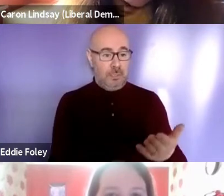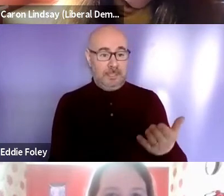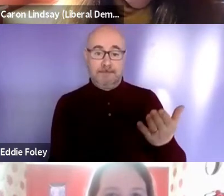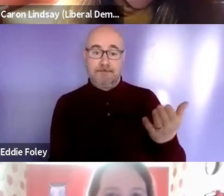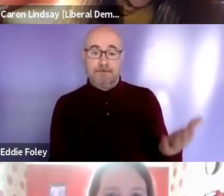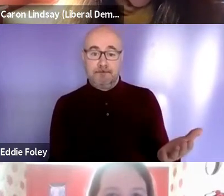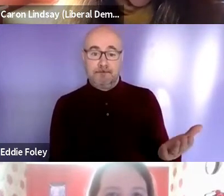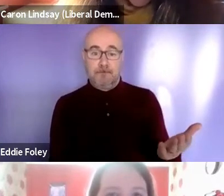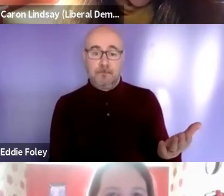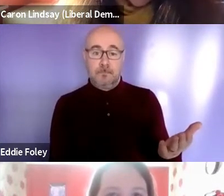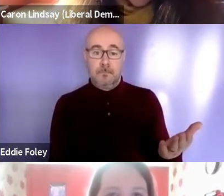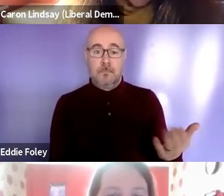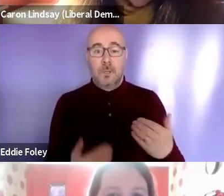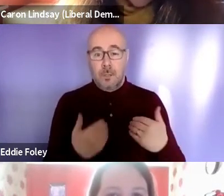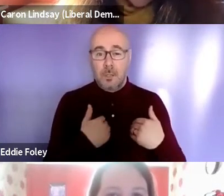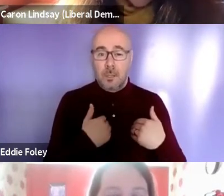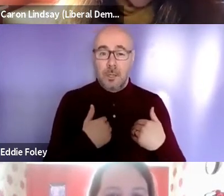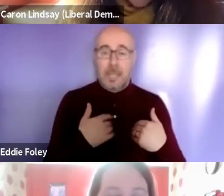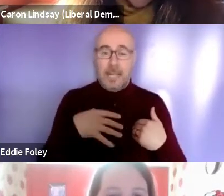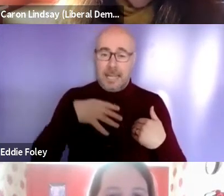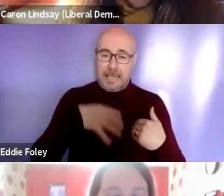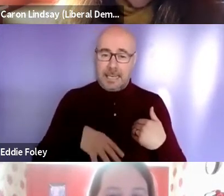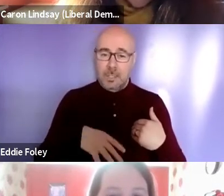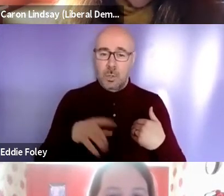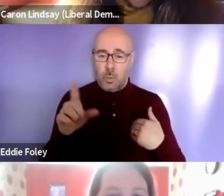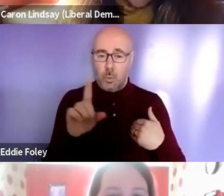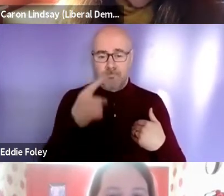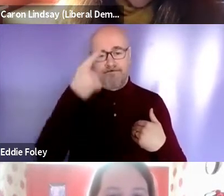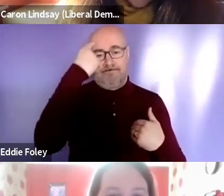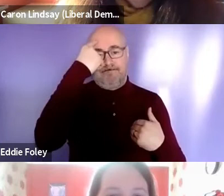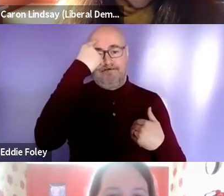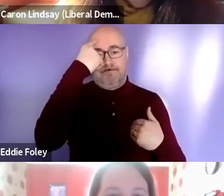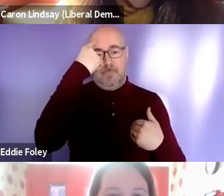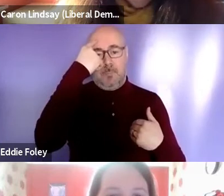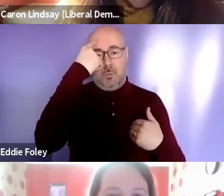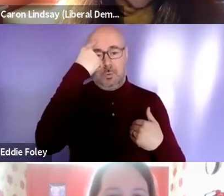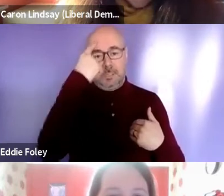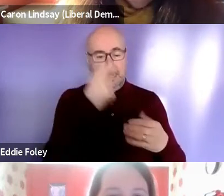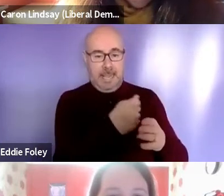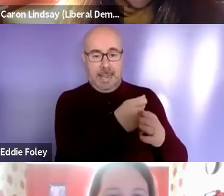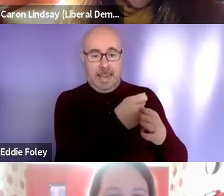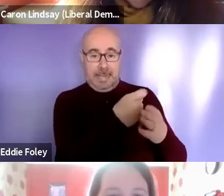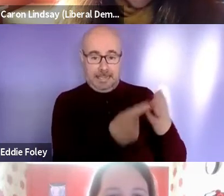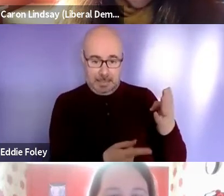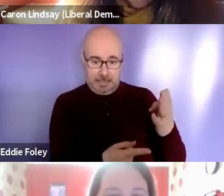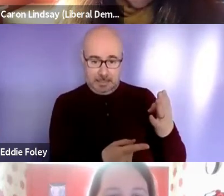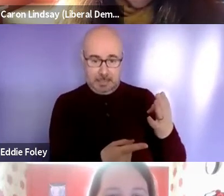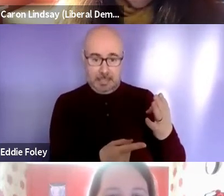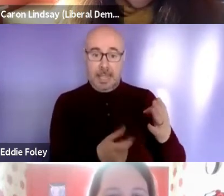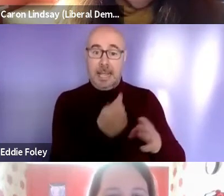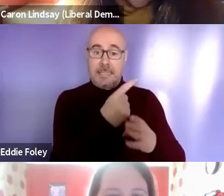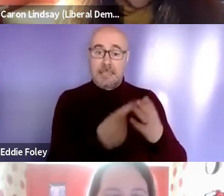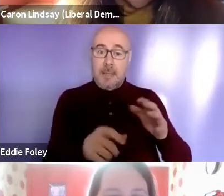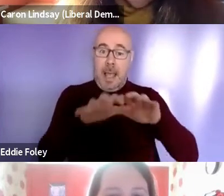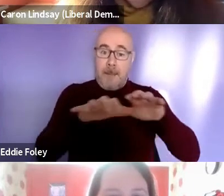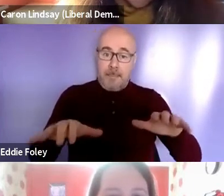involve more people with an eye on disability and disabled people in designing our communities in terms of